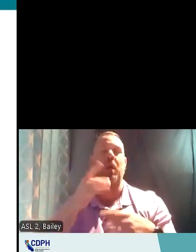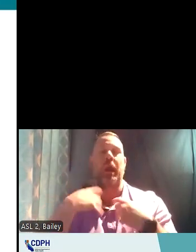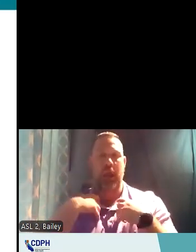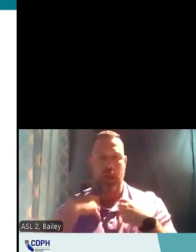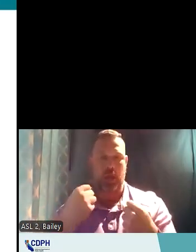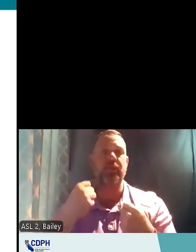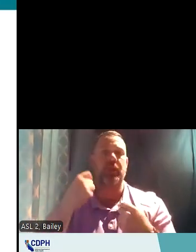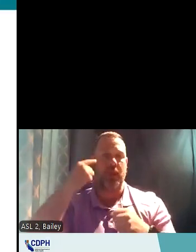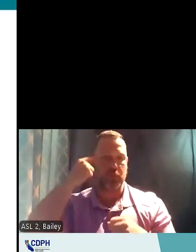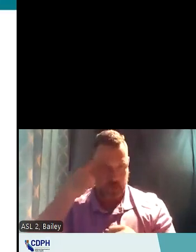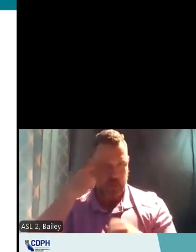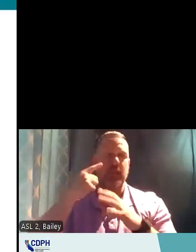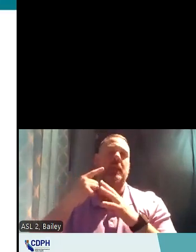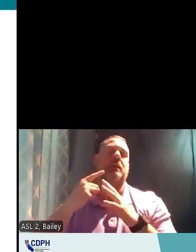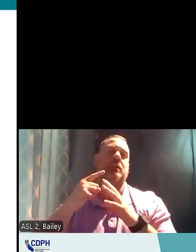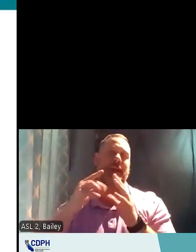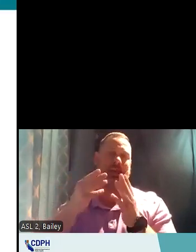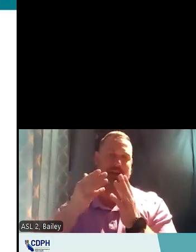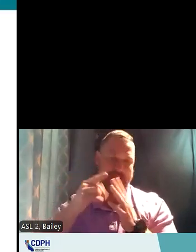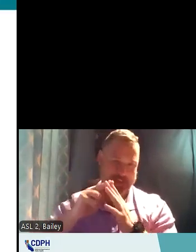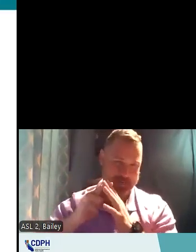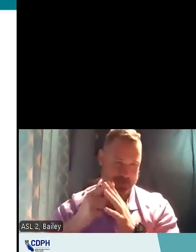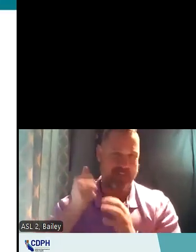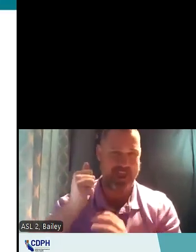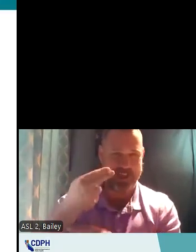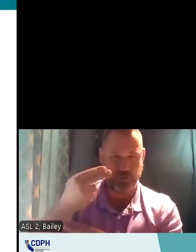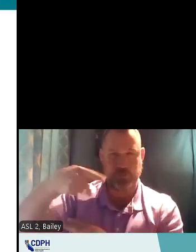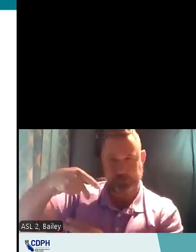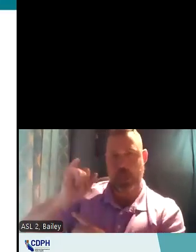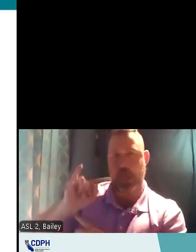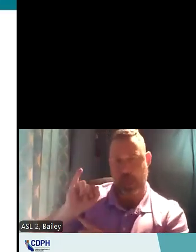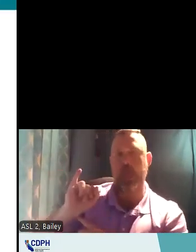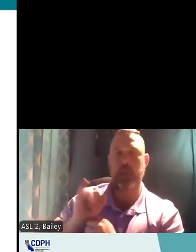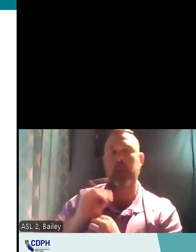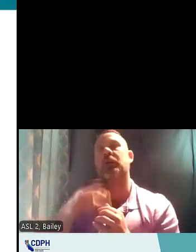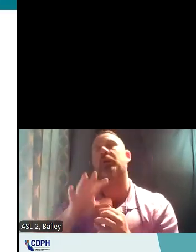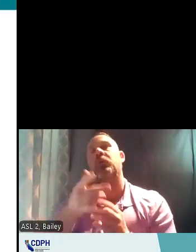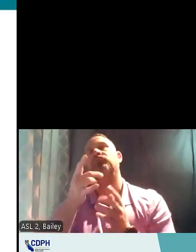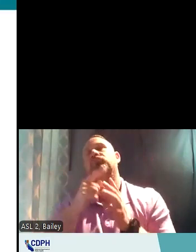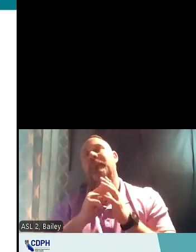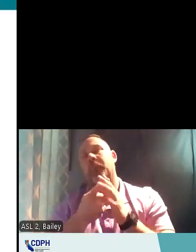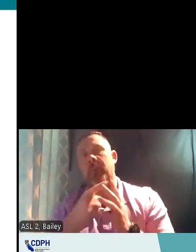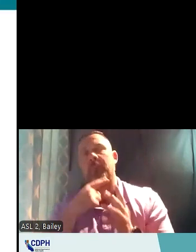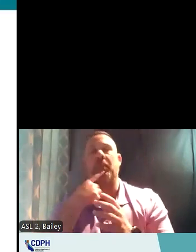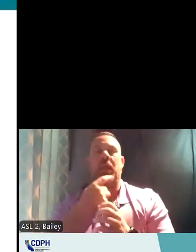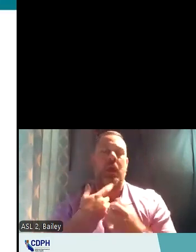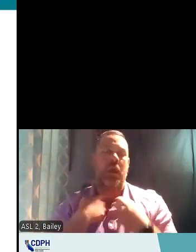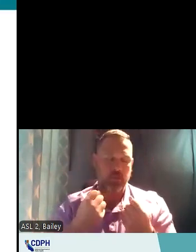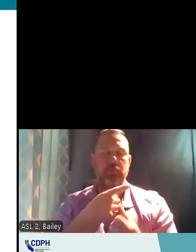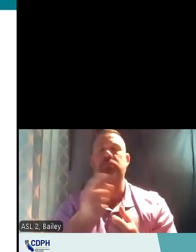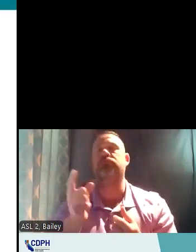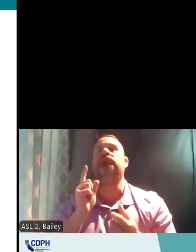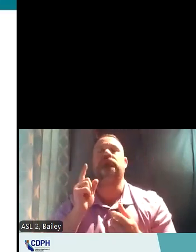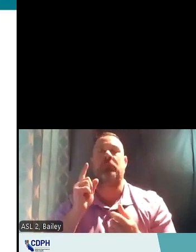Brain Initiative, or California HBI, to implement public health strategies that promote brain health,